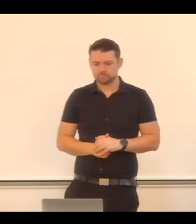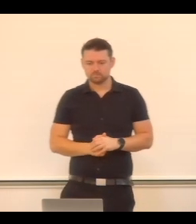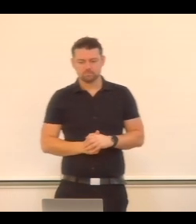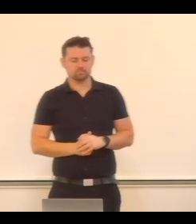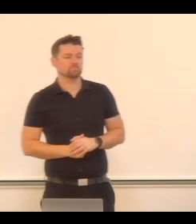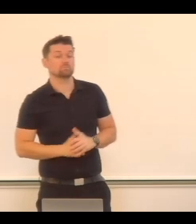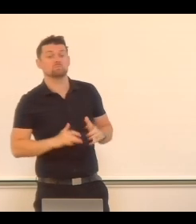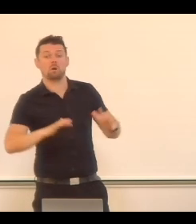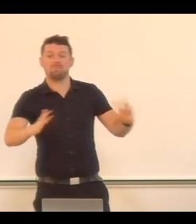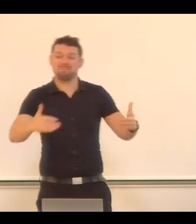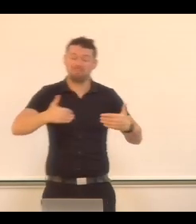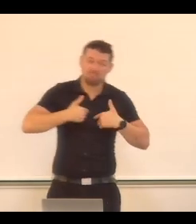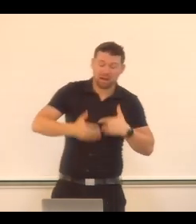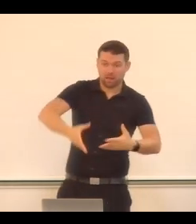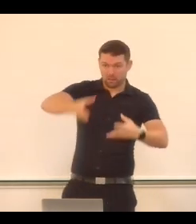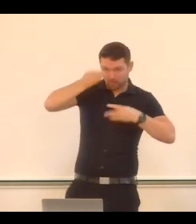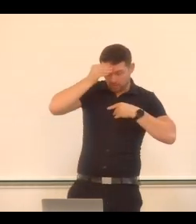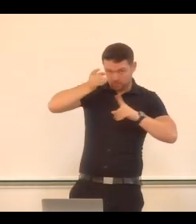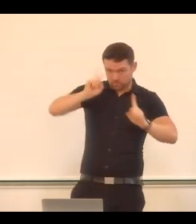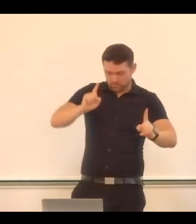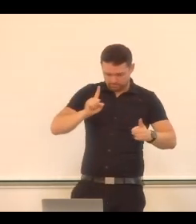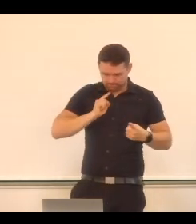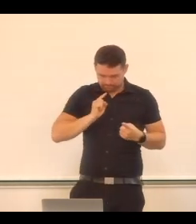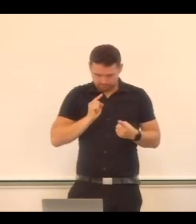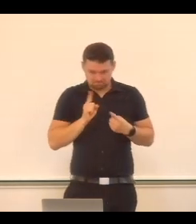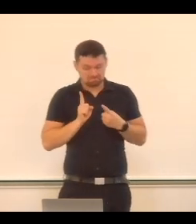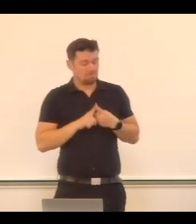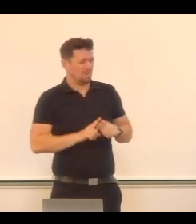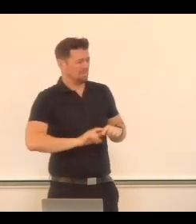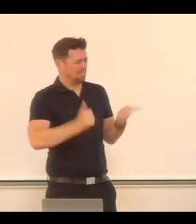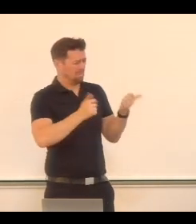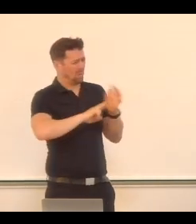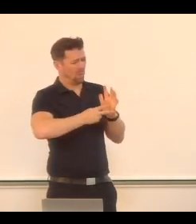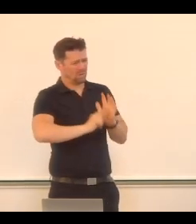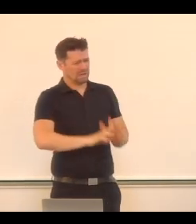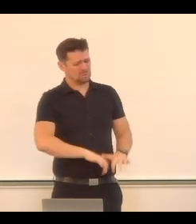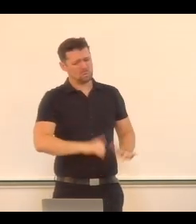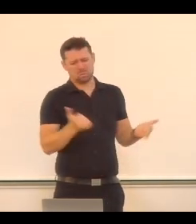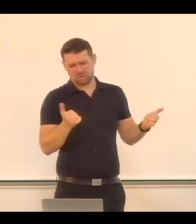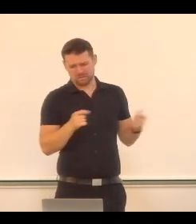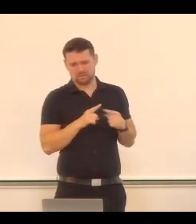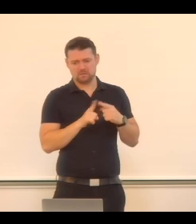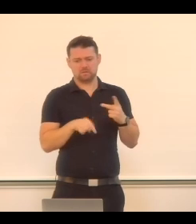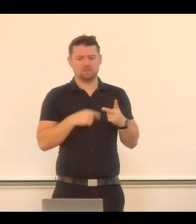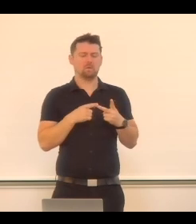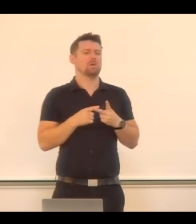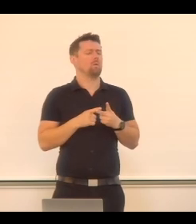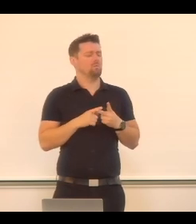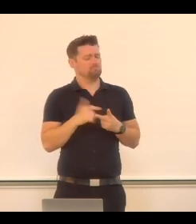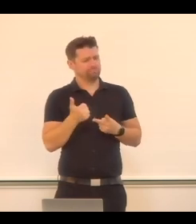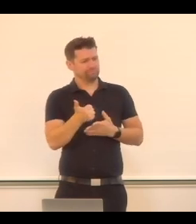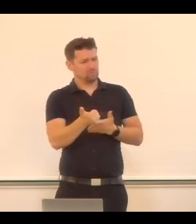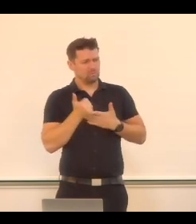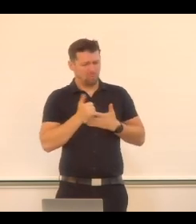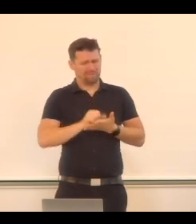So my takeaways from this Analogue, it's very well organized. They're well supported.